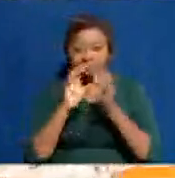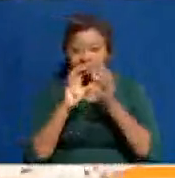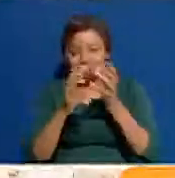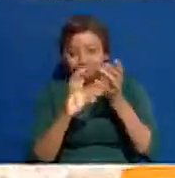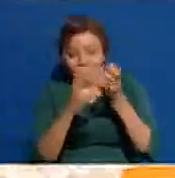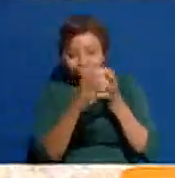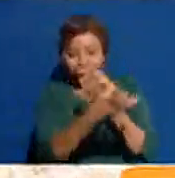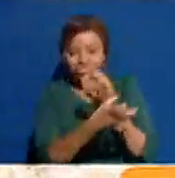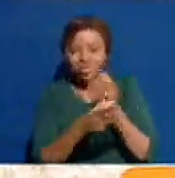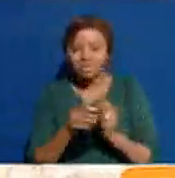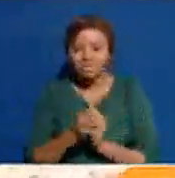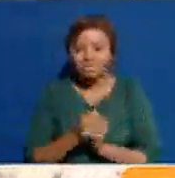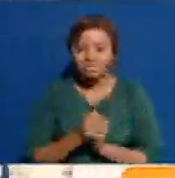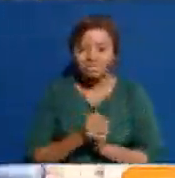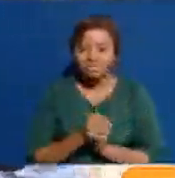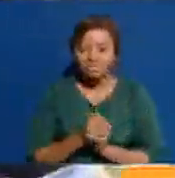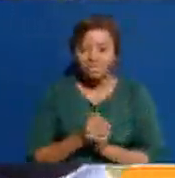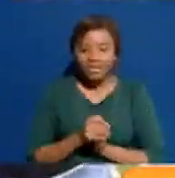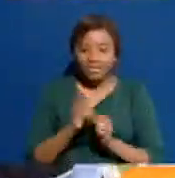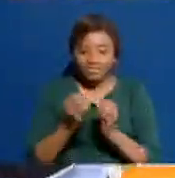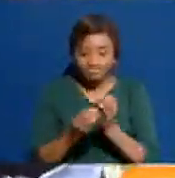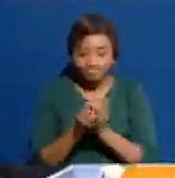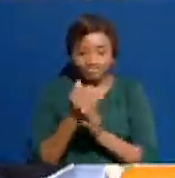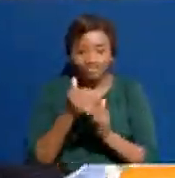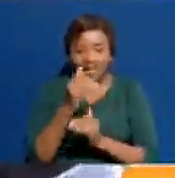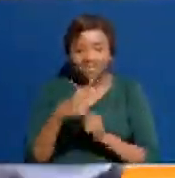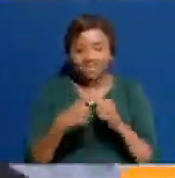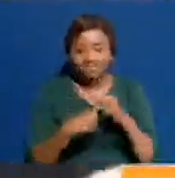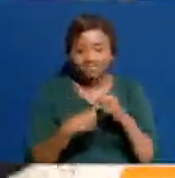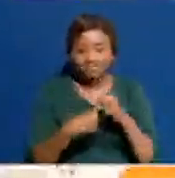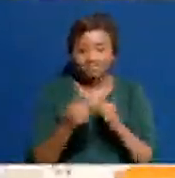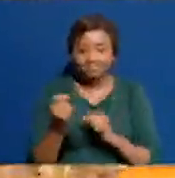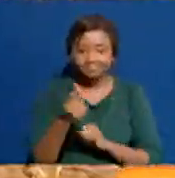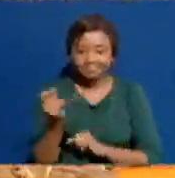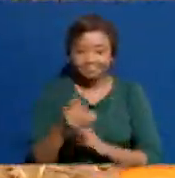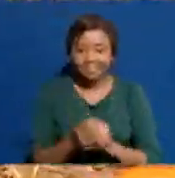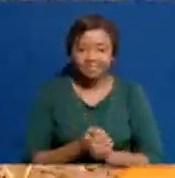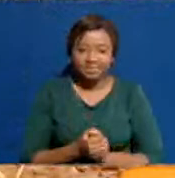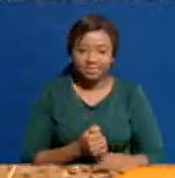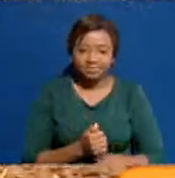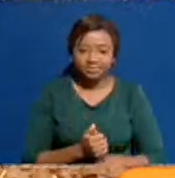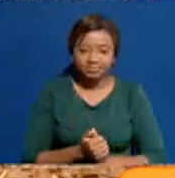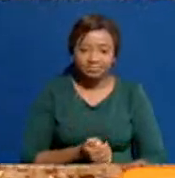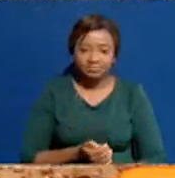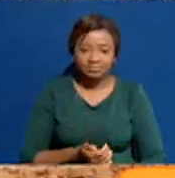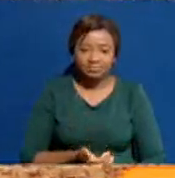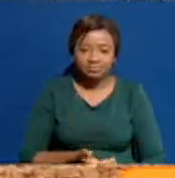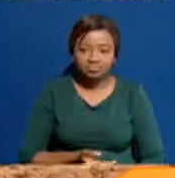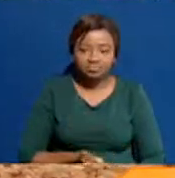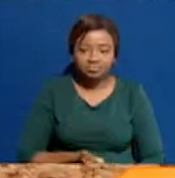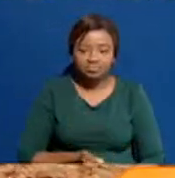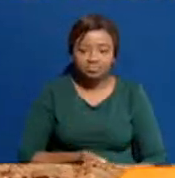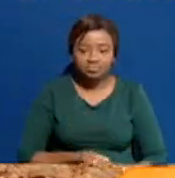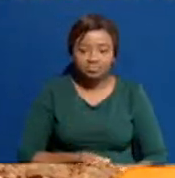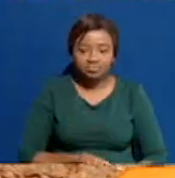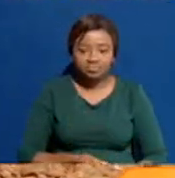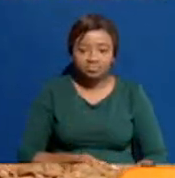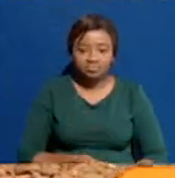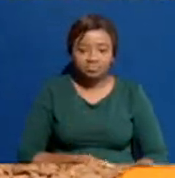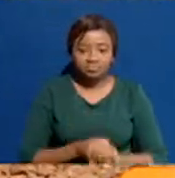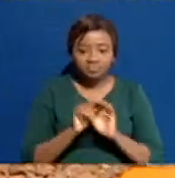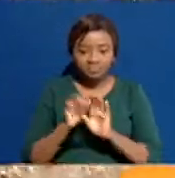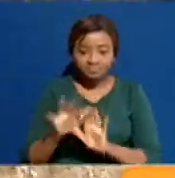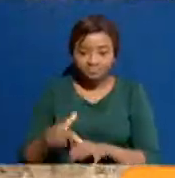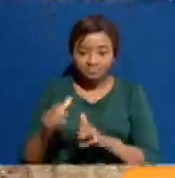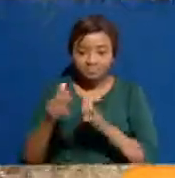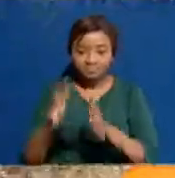fruit typically takes 4 to 6 months, upon which it will be ready for harvest. According to Kubebea, farmers